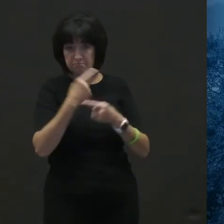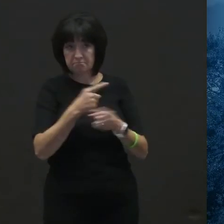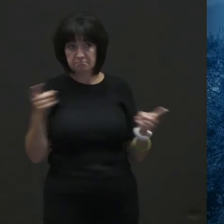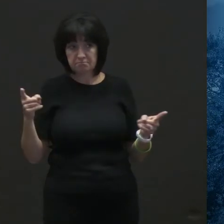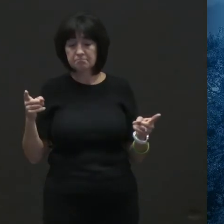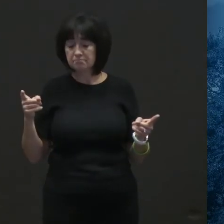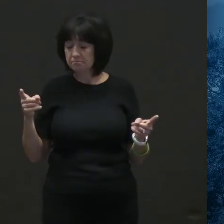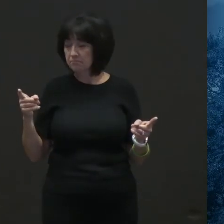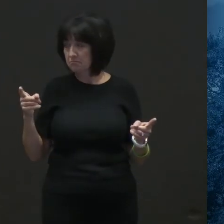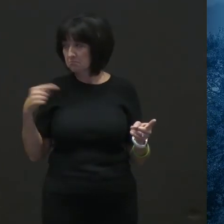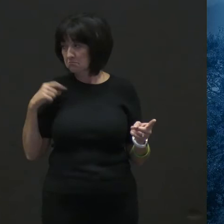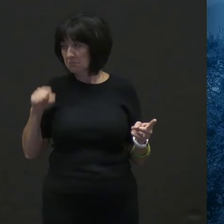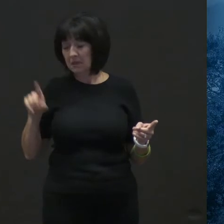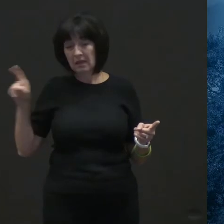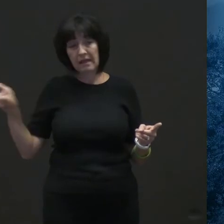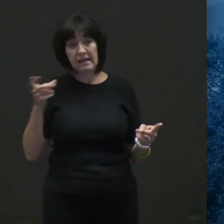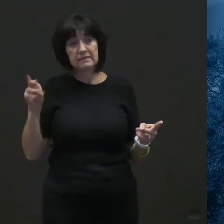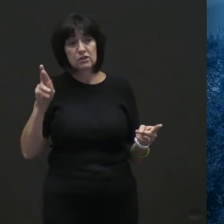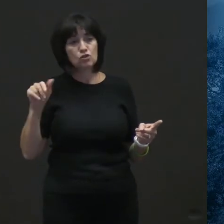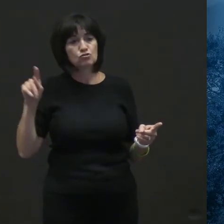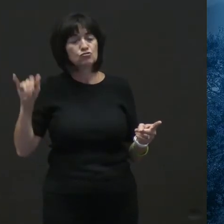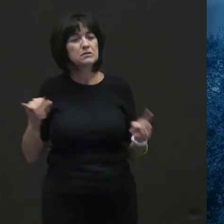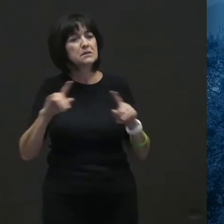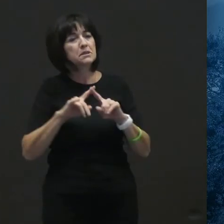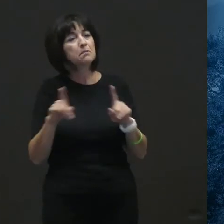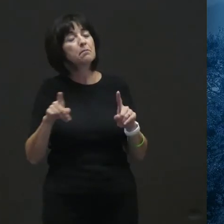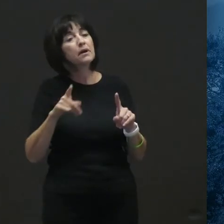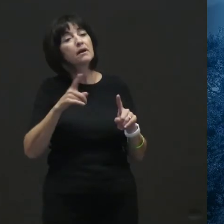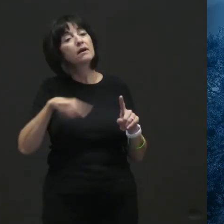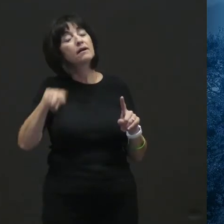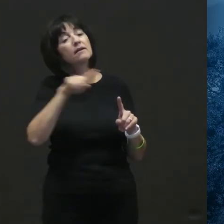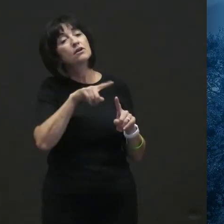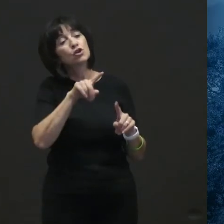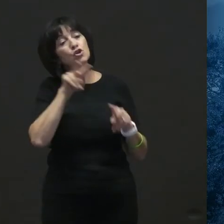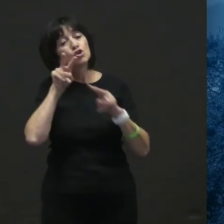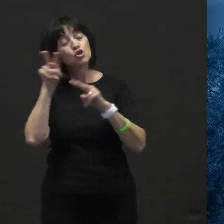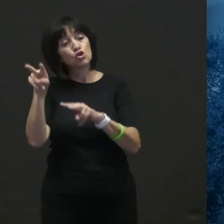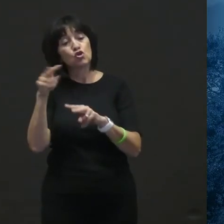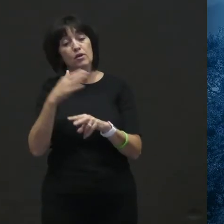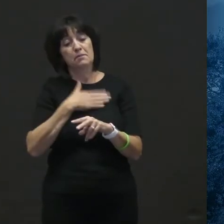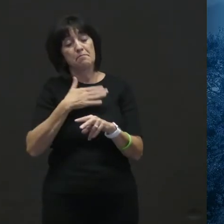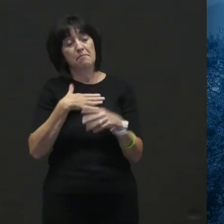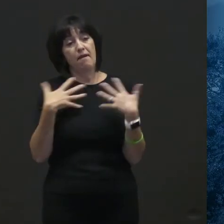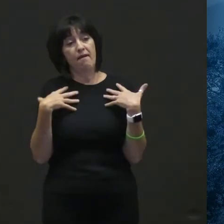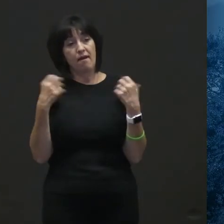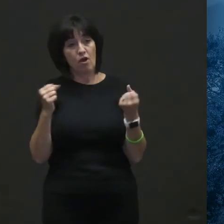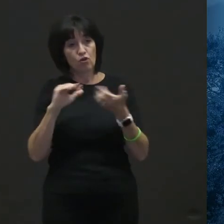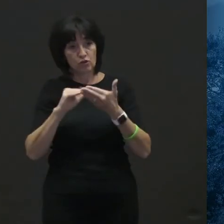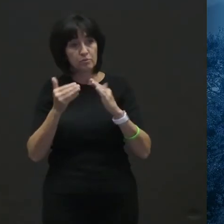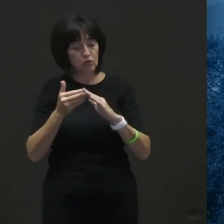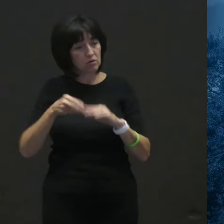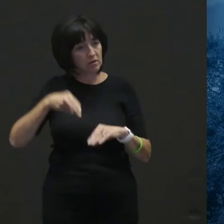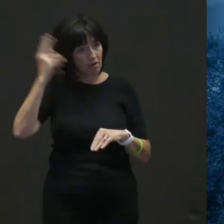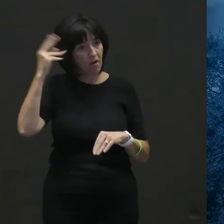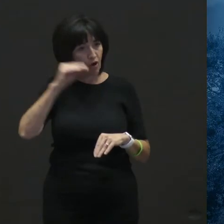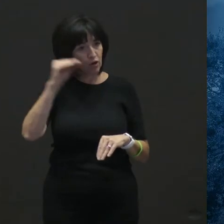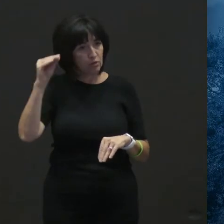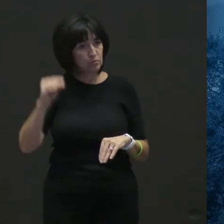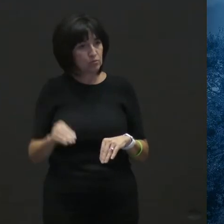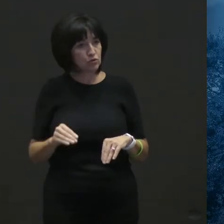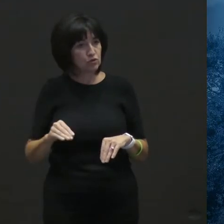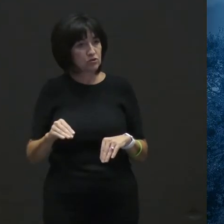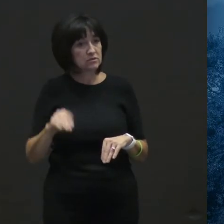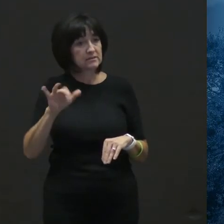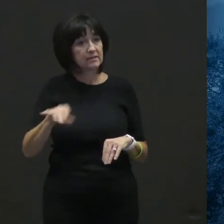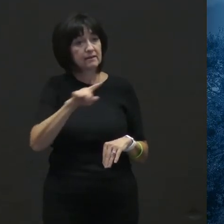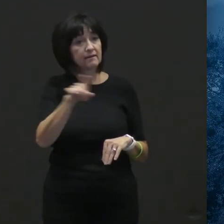10,000 feet, from the perspective of looking on my community, my healthy community. There's a high percentage of those who